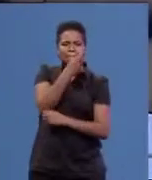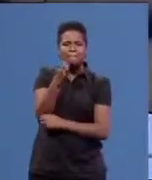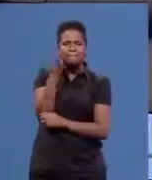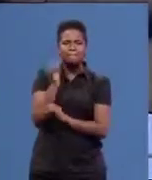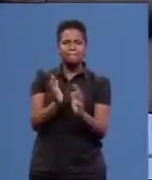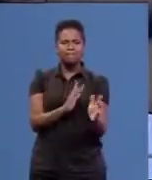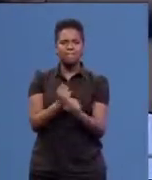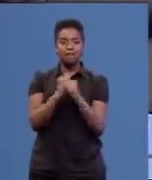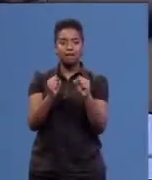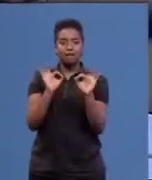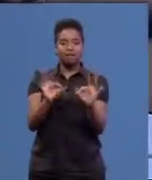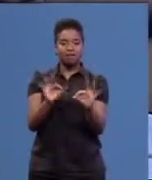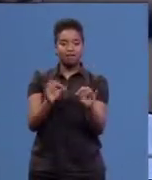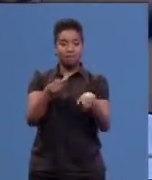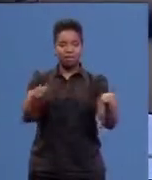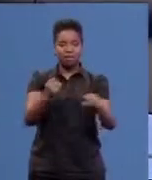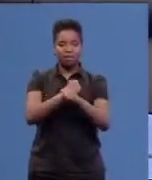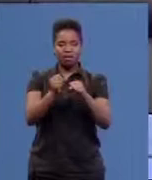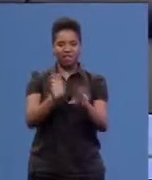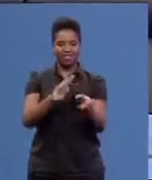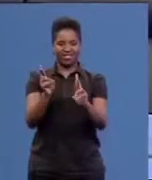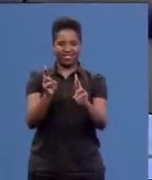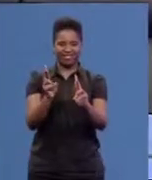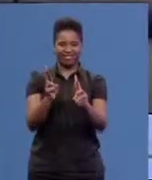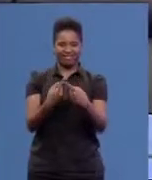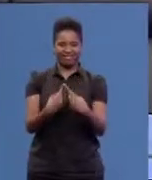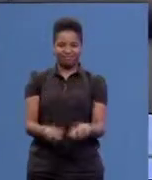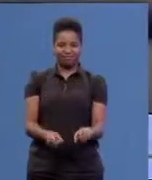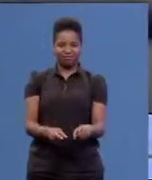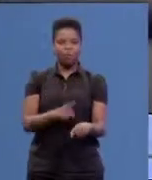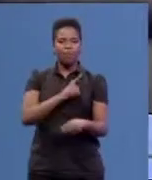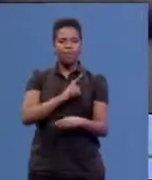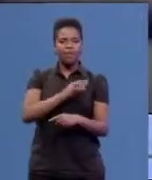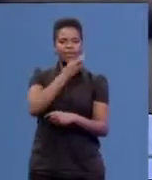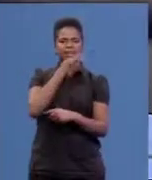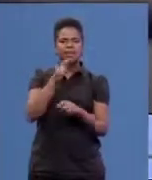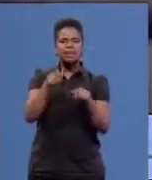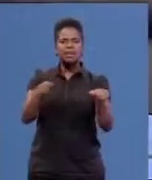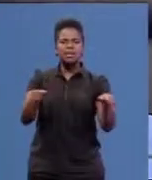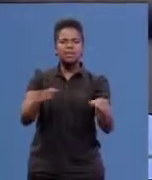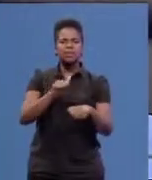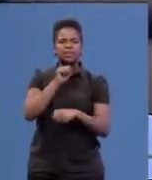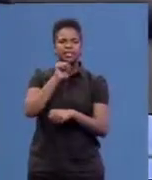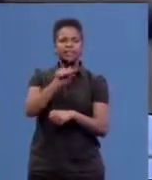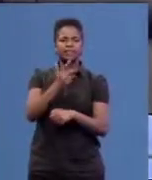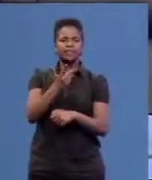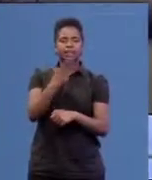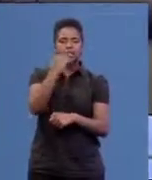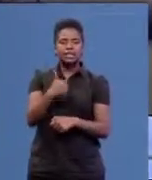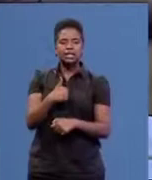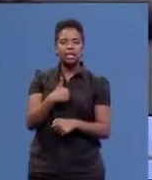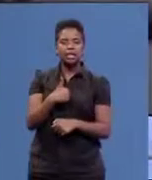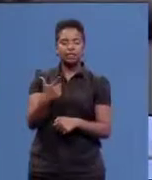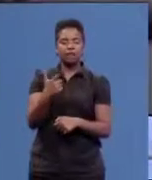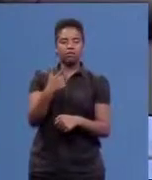was never prepared for this. Number two, what we have seen also is that after then the president started announcing, there was clear